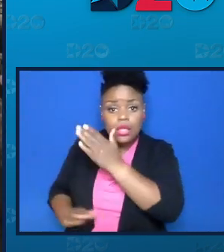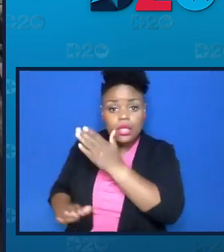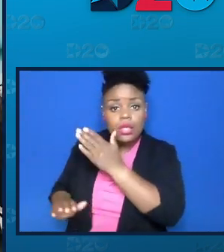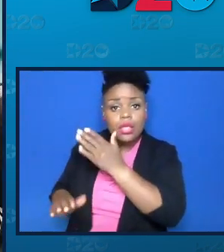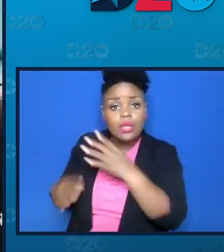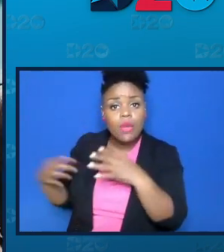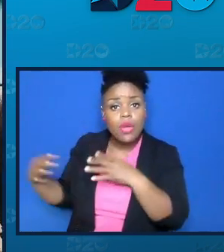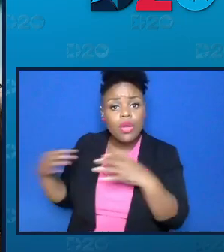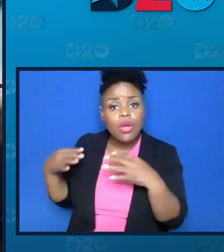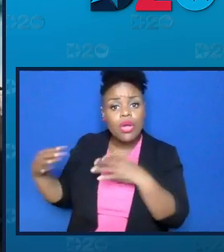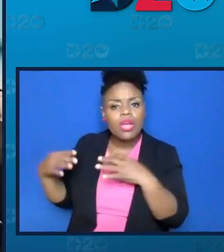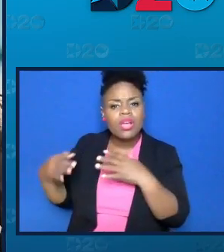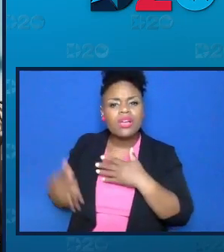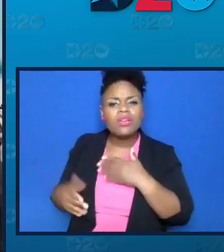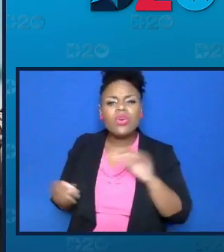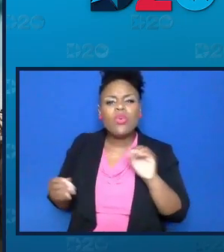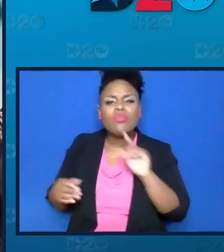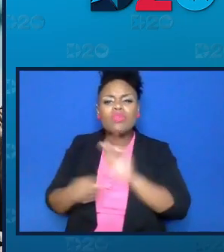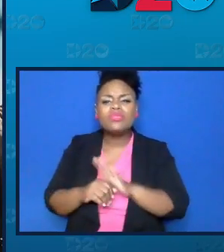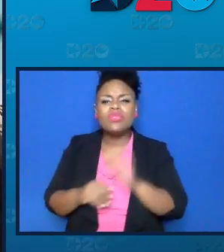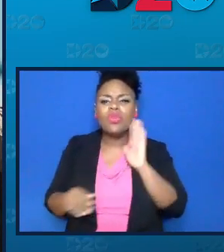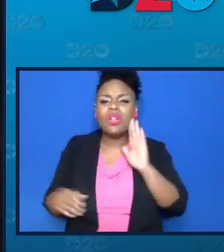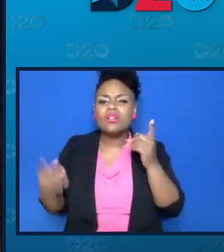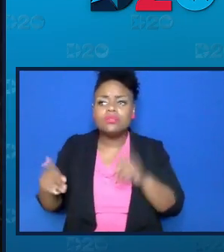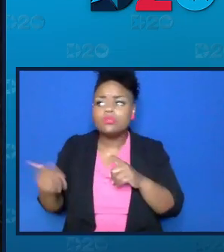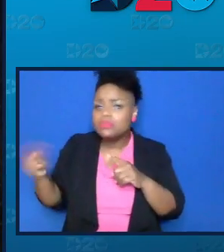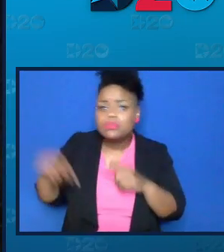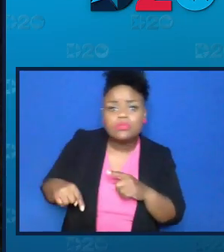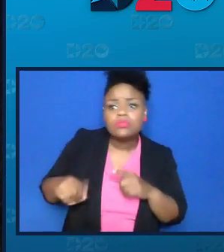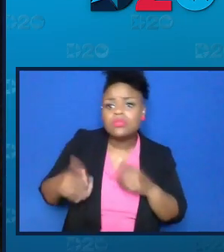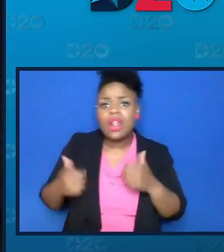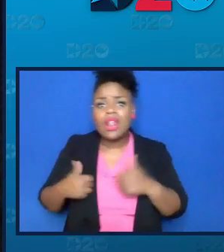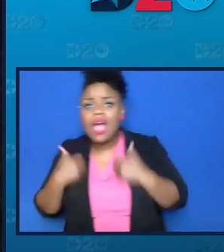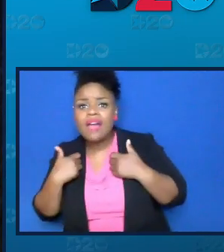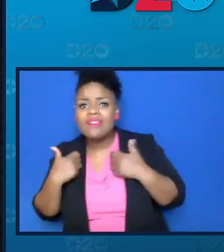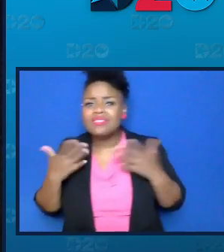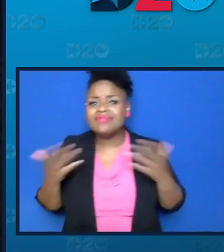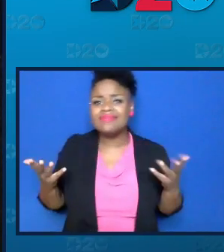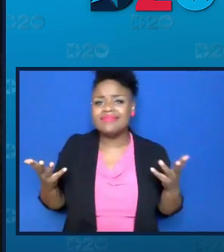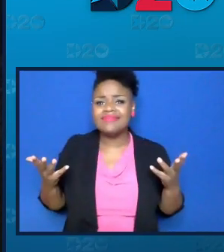They're just a long laundry list of uncertainties that we have to juggle.